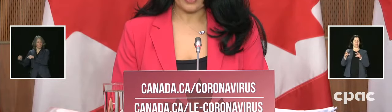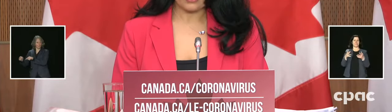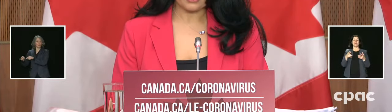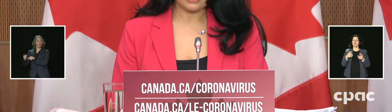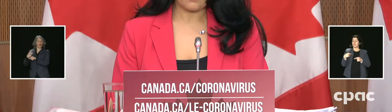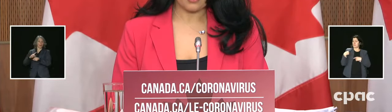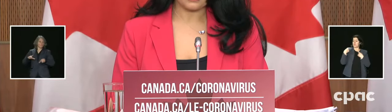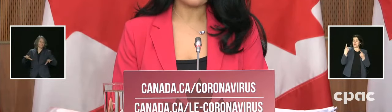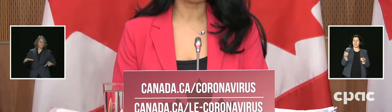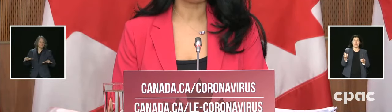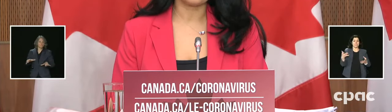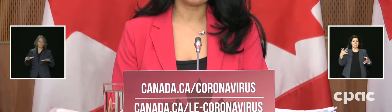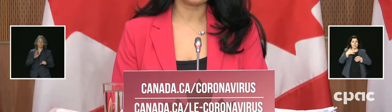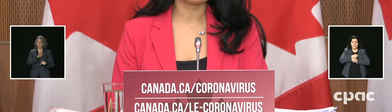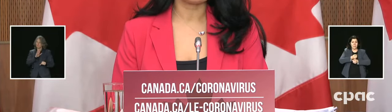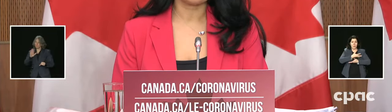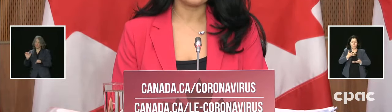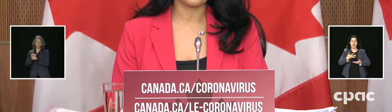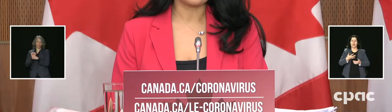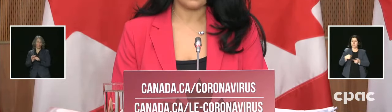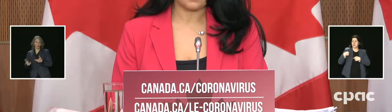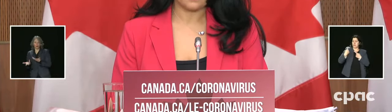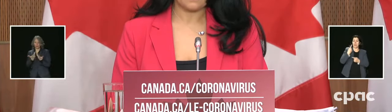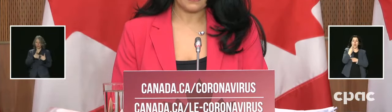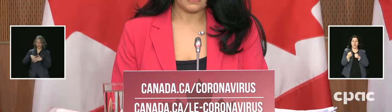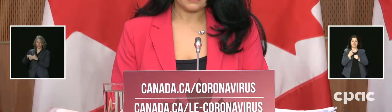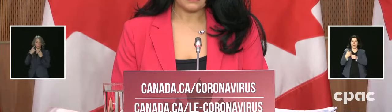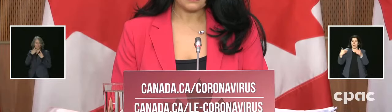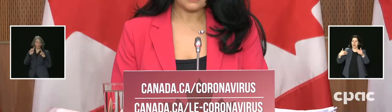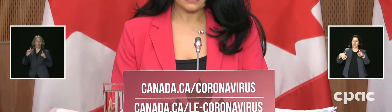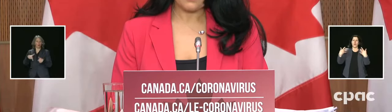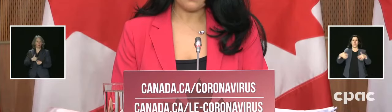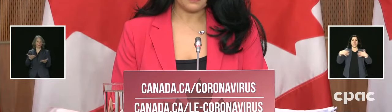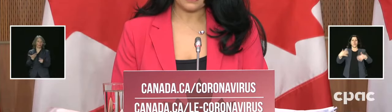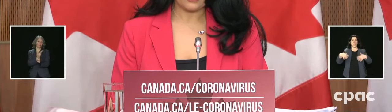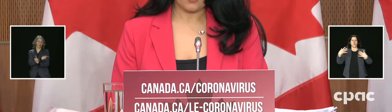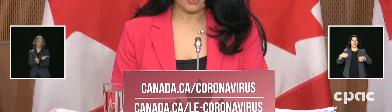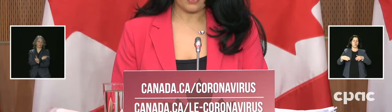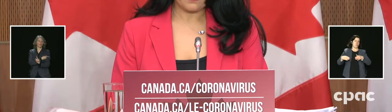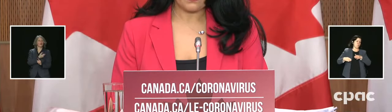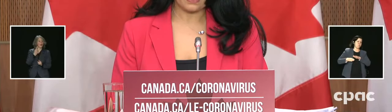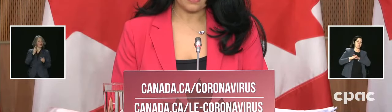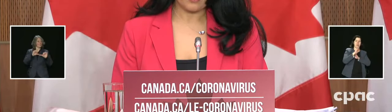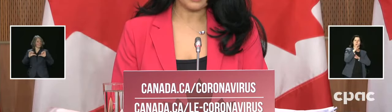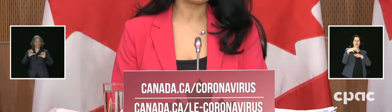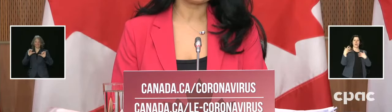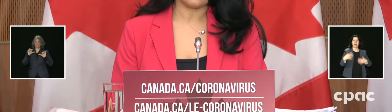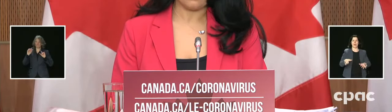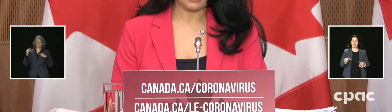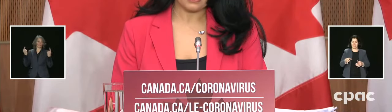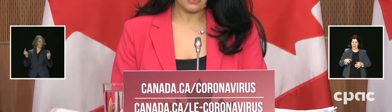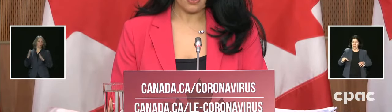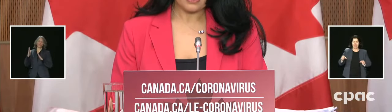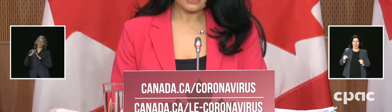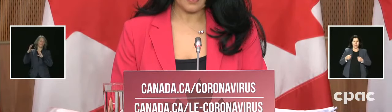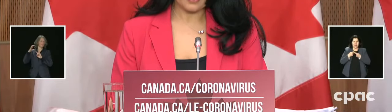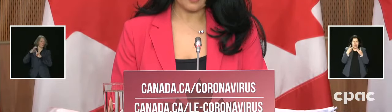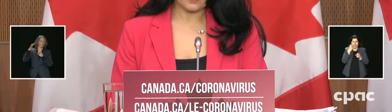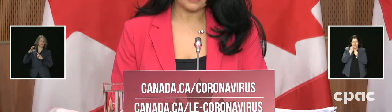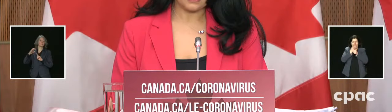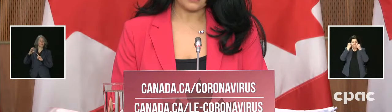effort and resources that have gone into the development of these vaccines. It is a scientific feat like no other, and the government has been delivering on